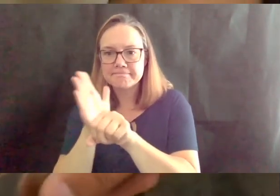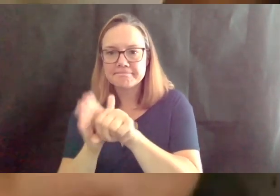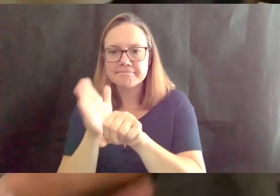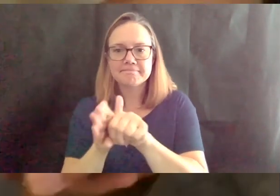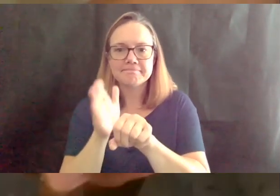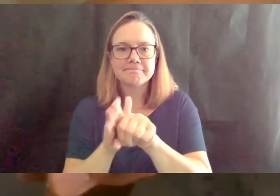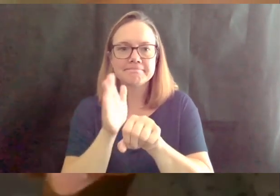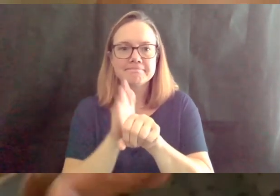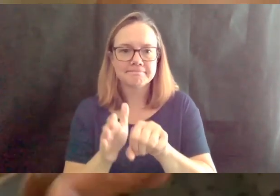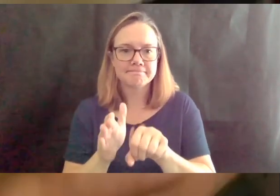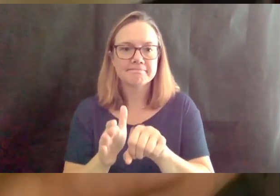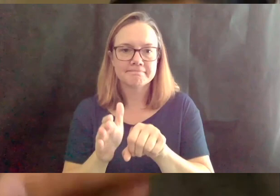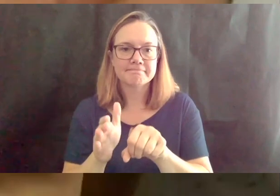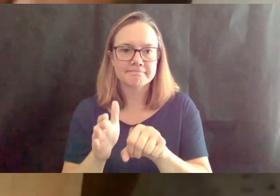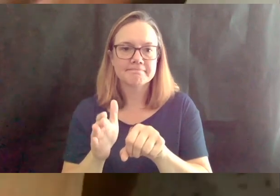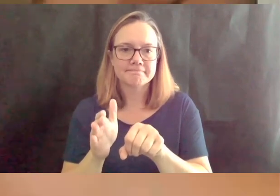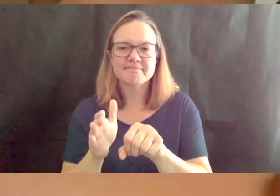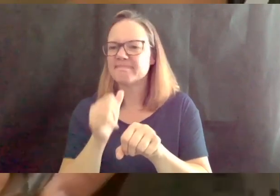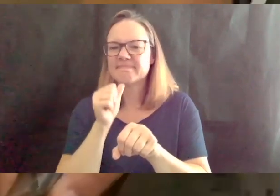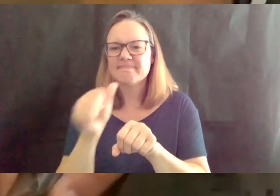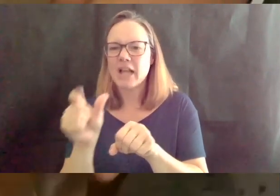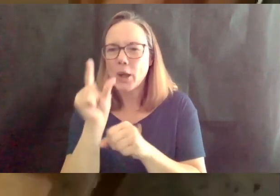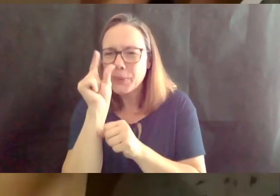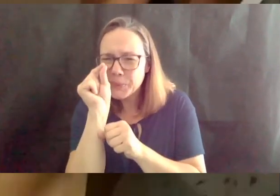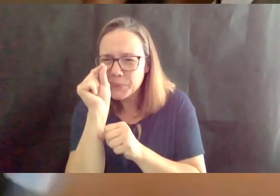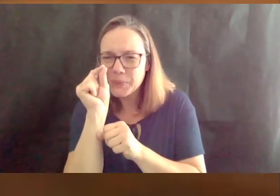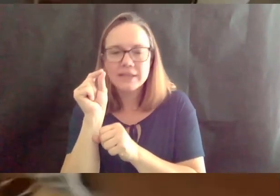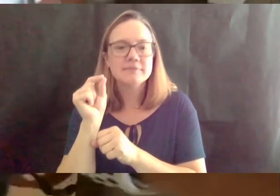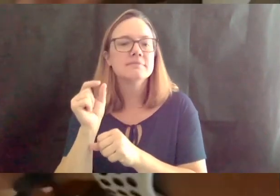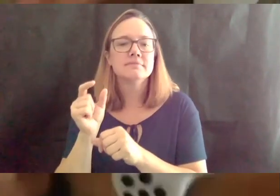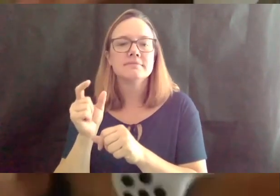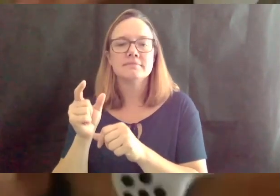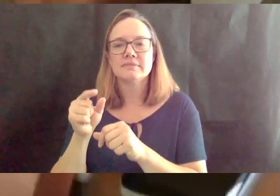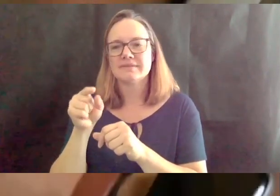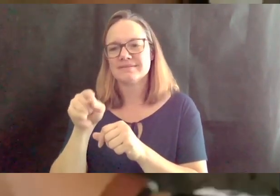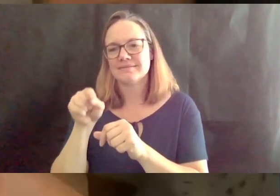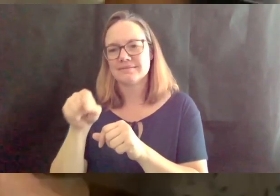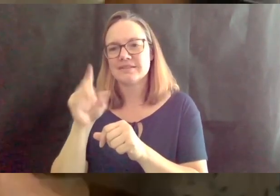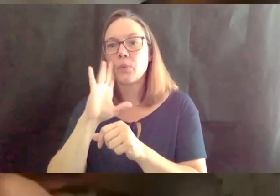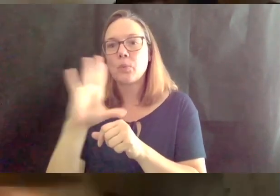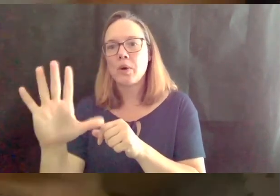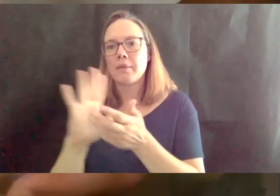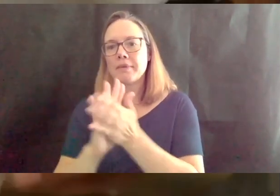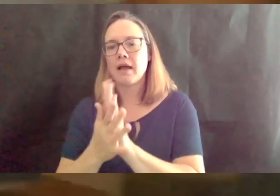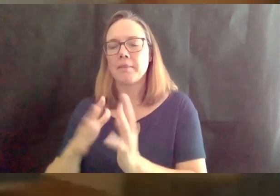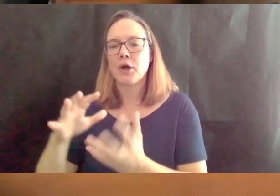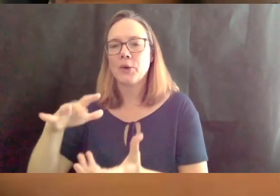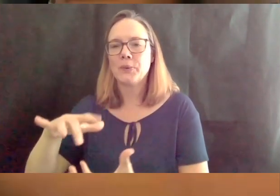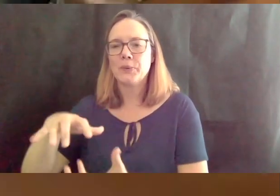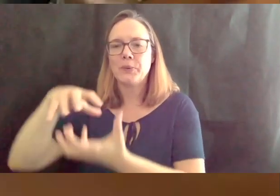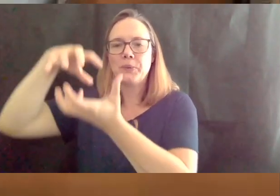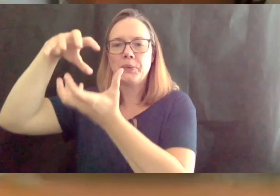doesn't really matter too much what it looks like because these are eventually going to get pureed.